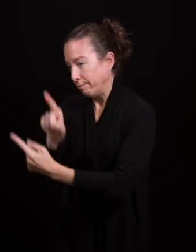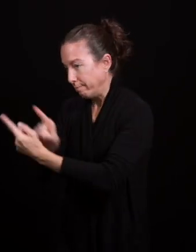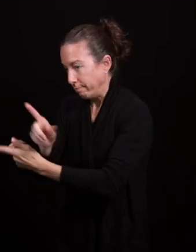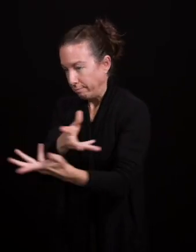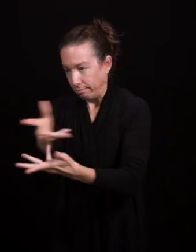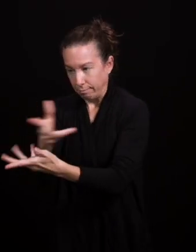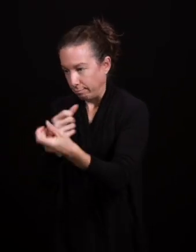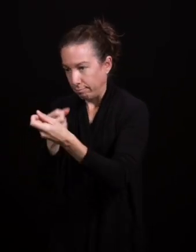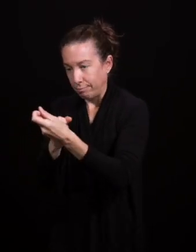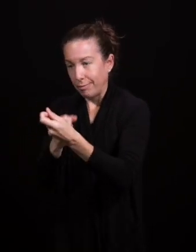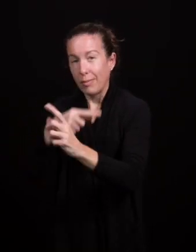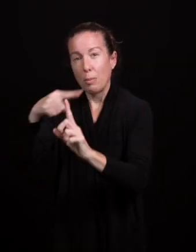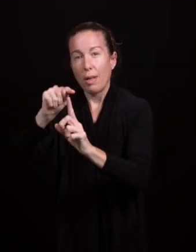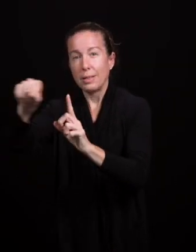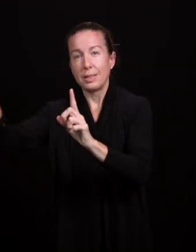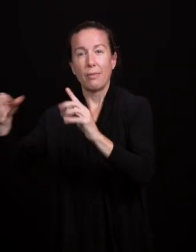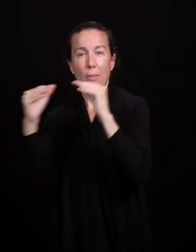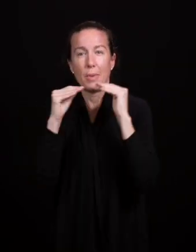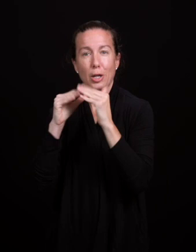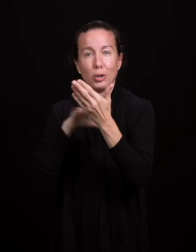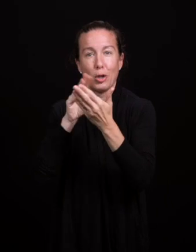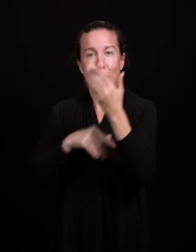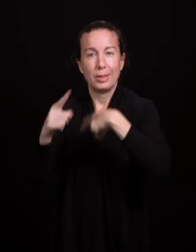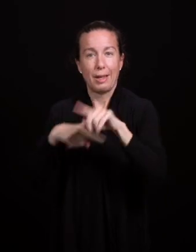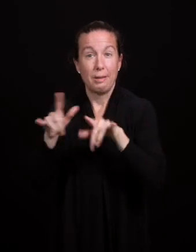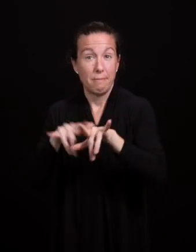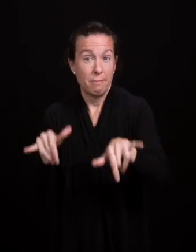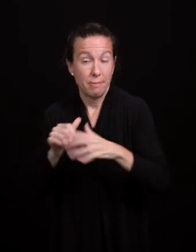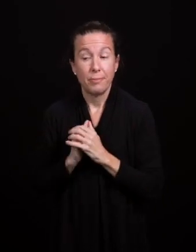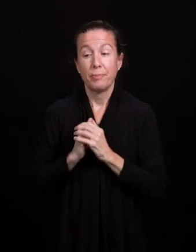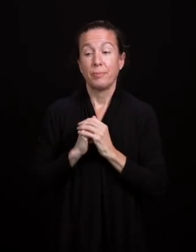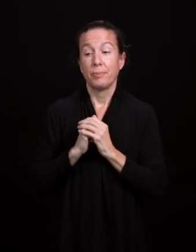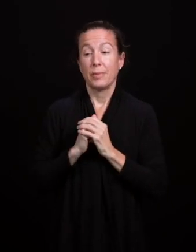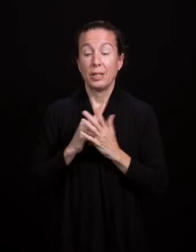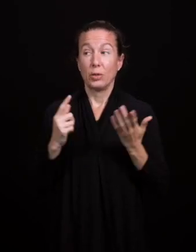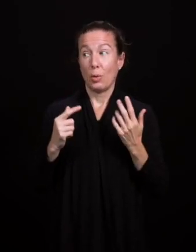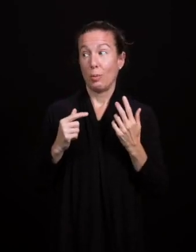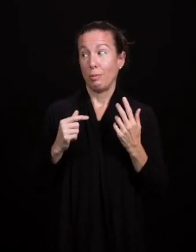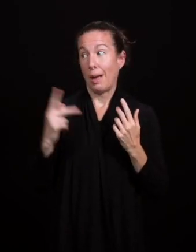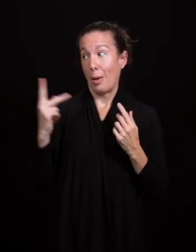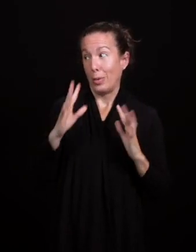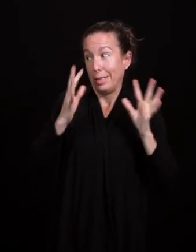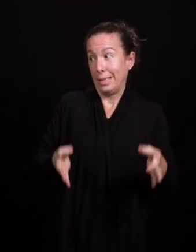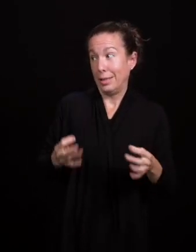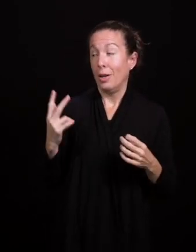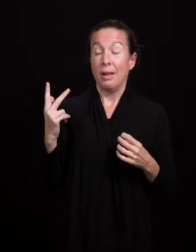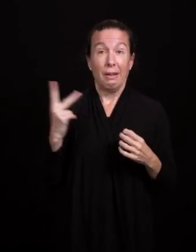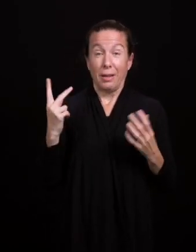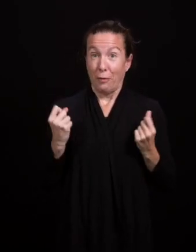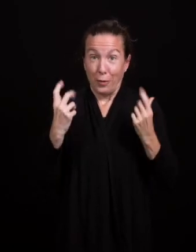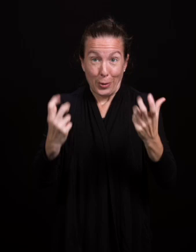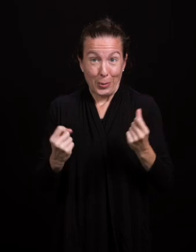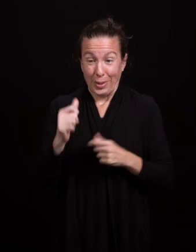hers to ASL. So that's kind of the decision we made. We are by no means fluent in